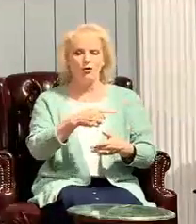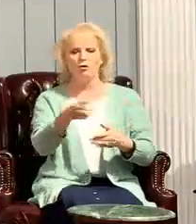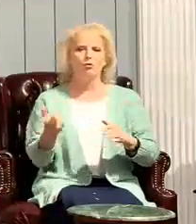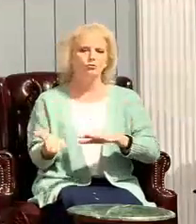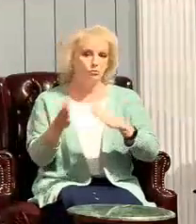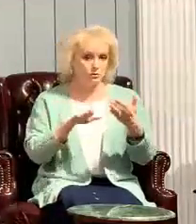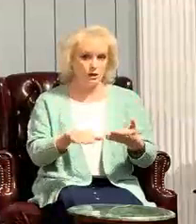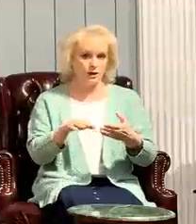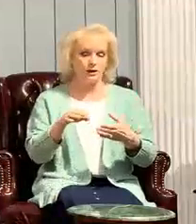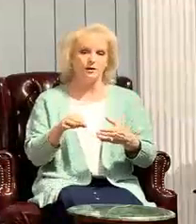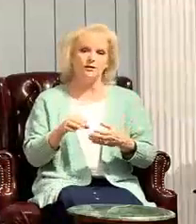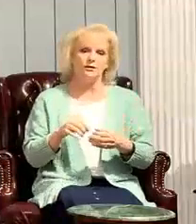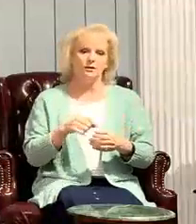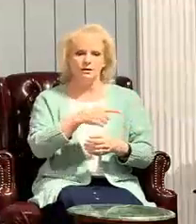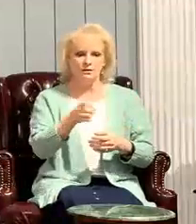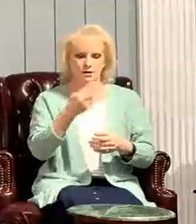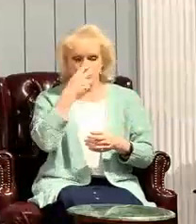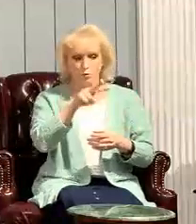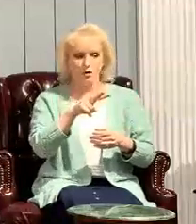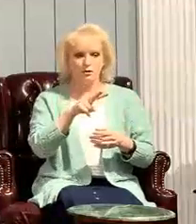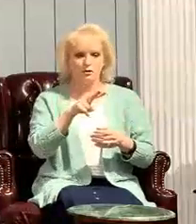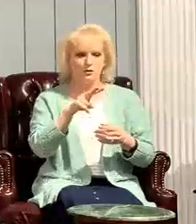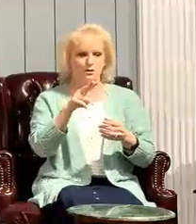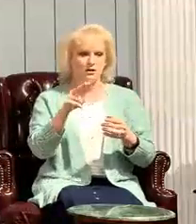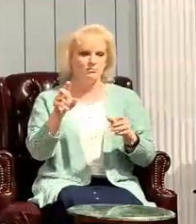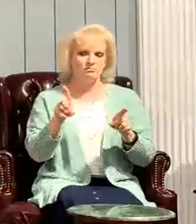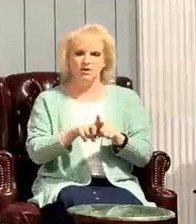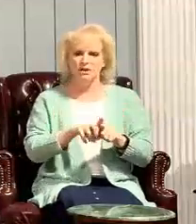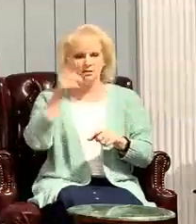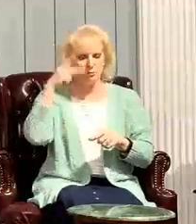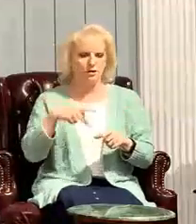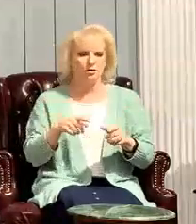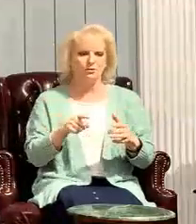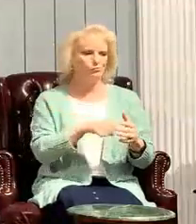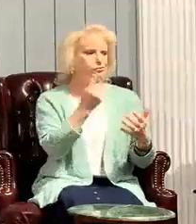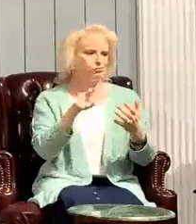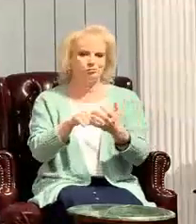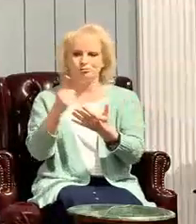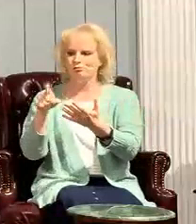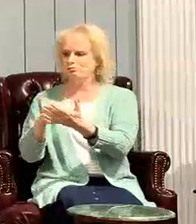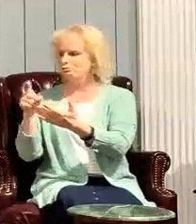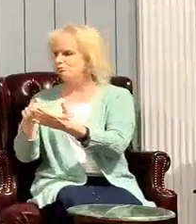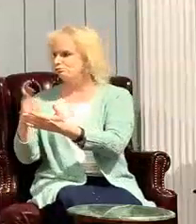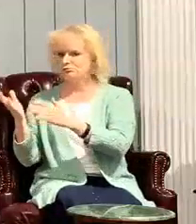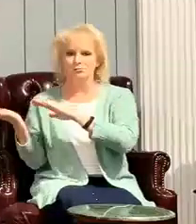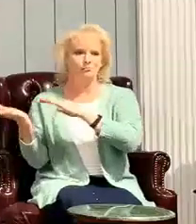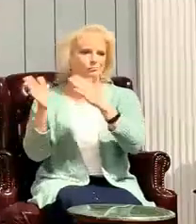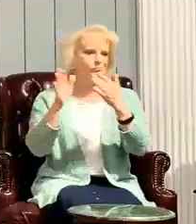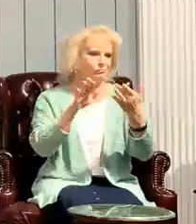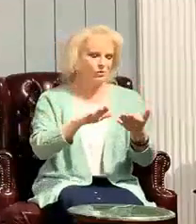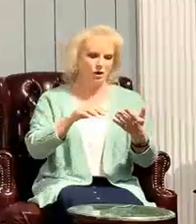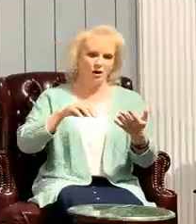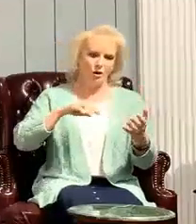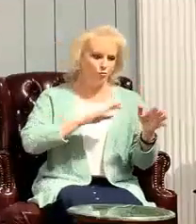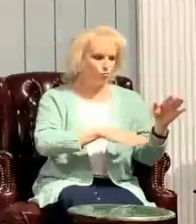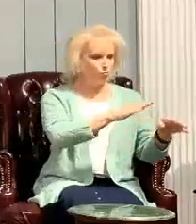who had died off. They had watched as their parents, one by one, expired in the wilderness, walking around in circles,